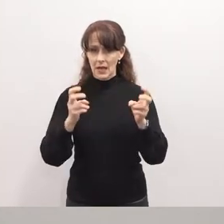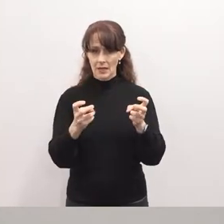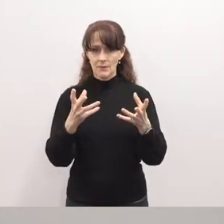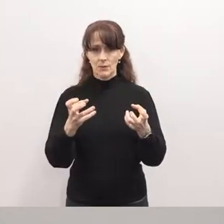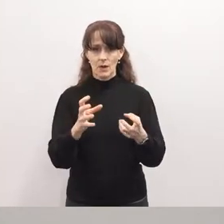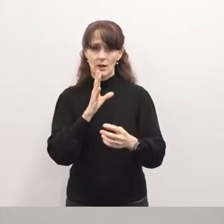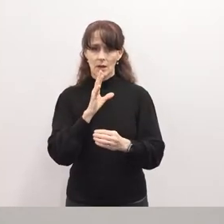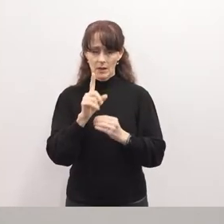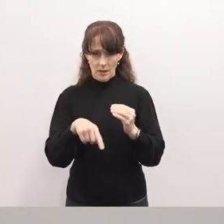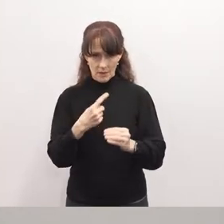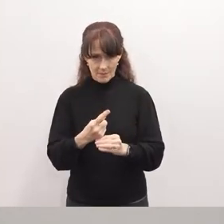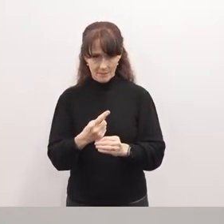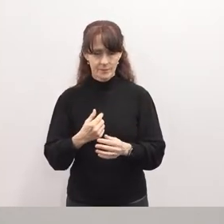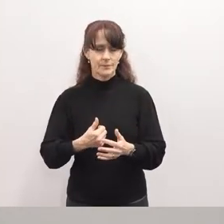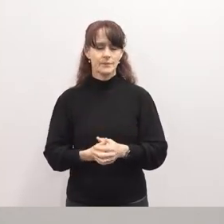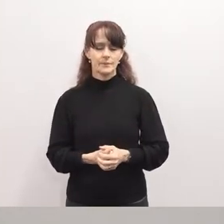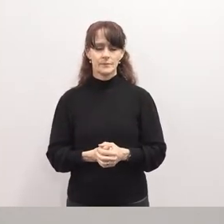to address.